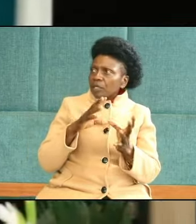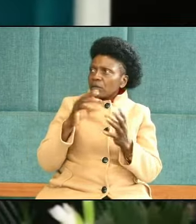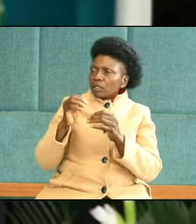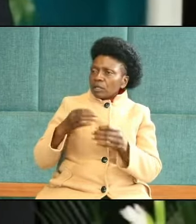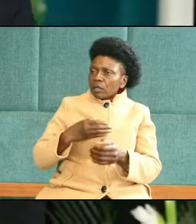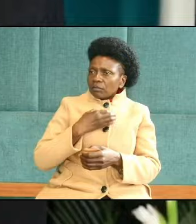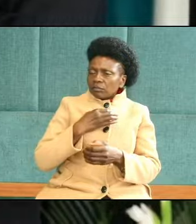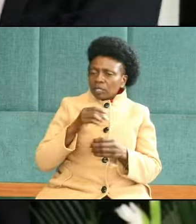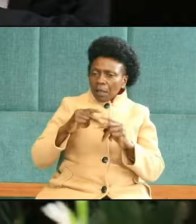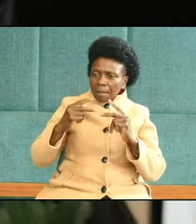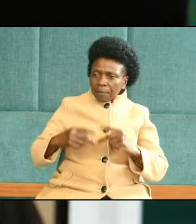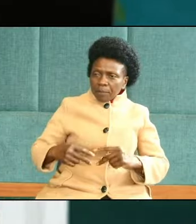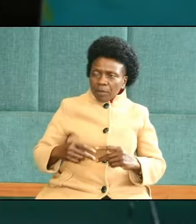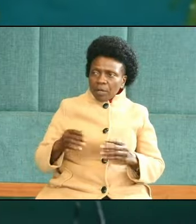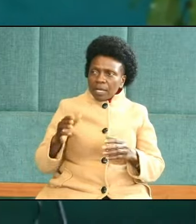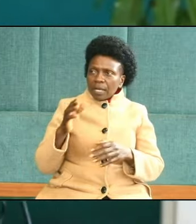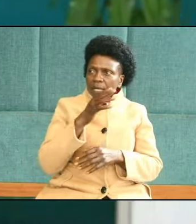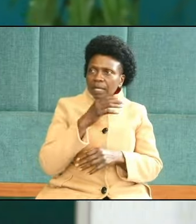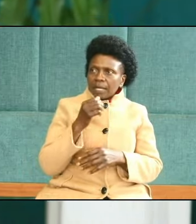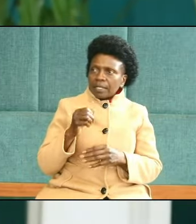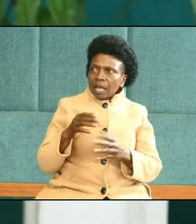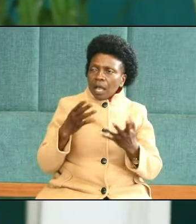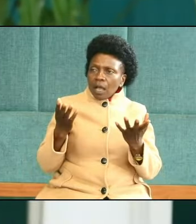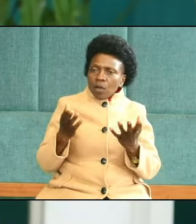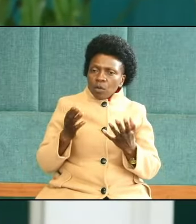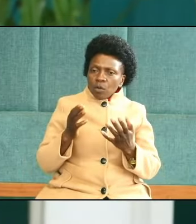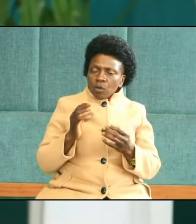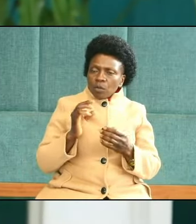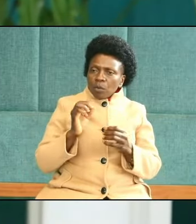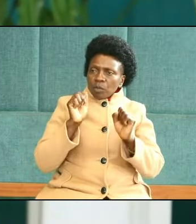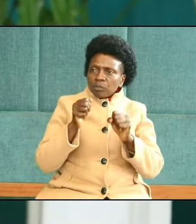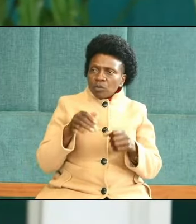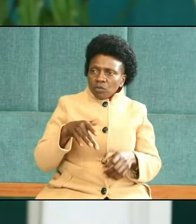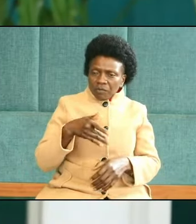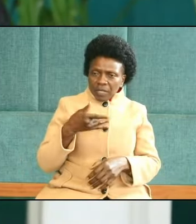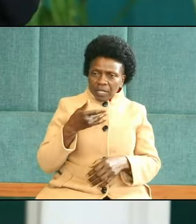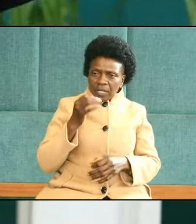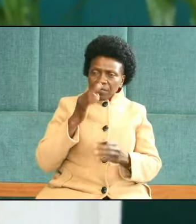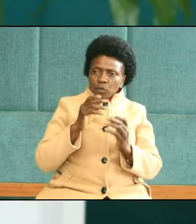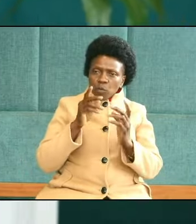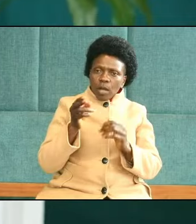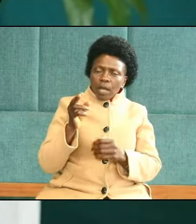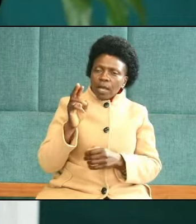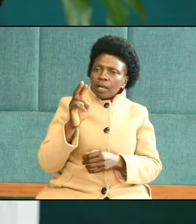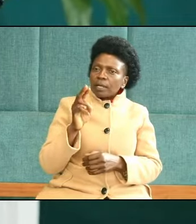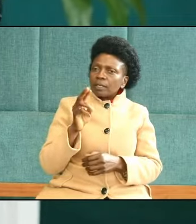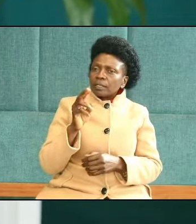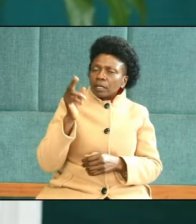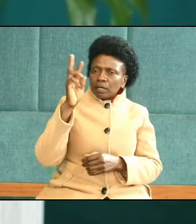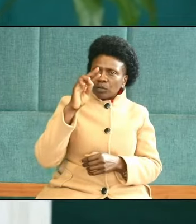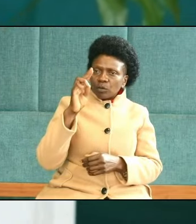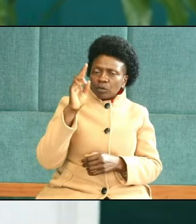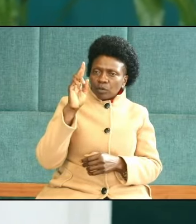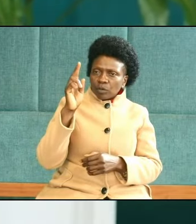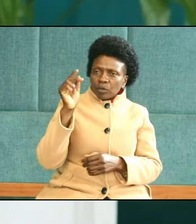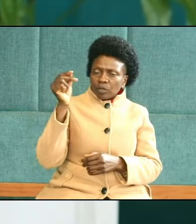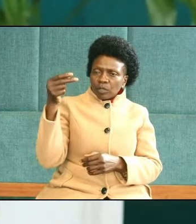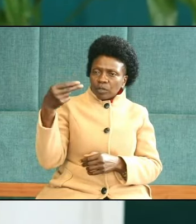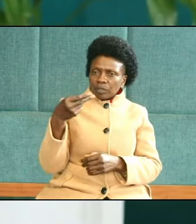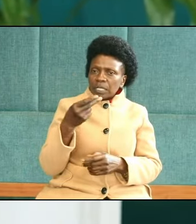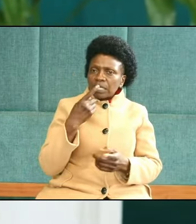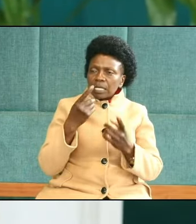to a foreign people, and how would you feel if you were Naomi and you hear your mother-in-law just say, the